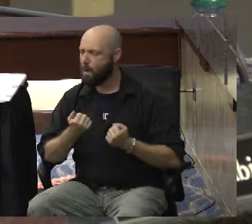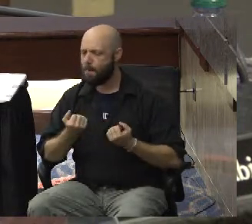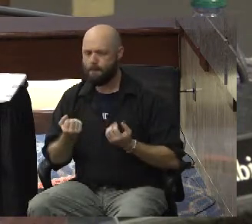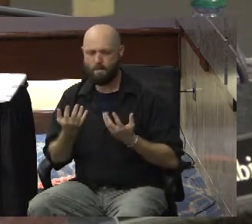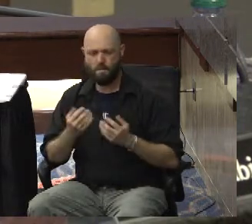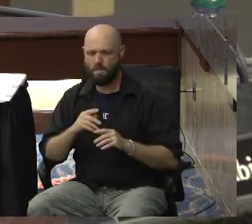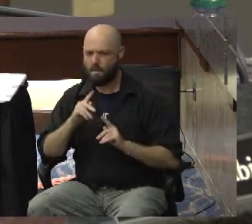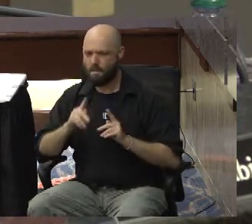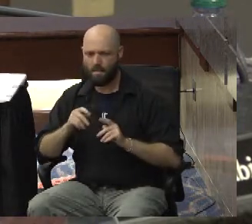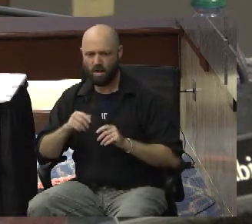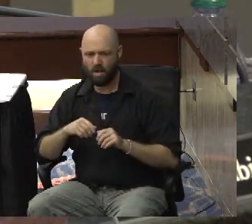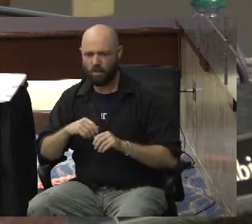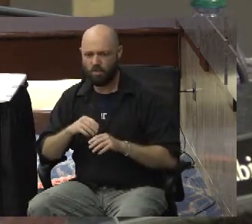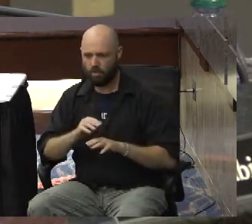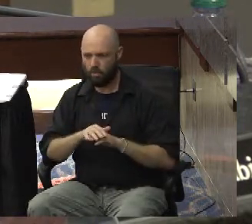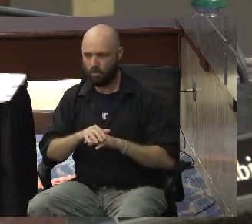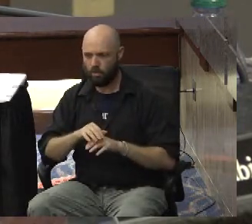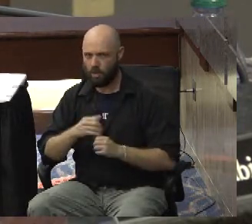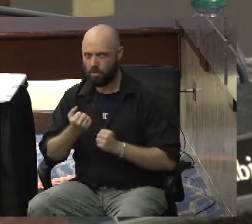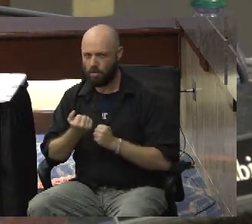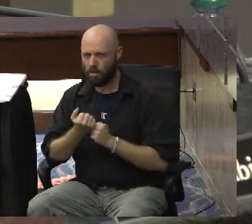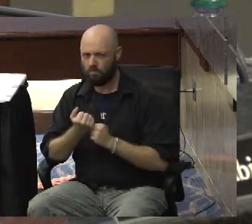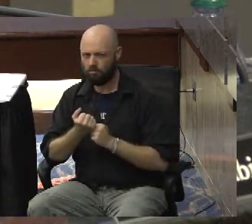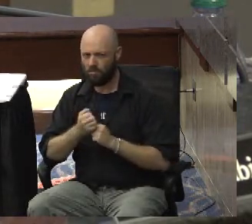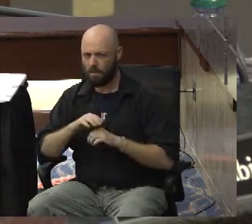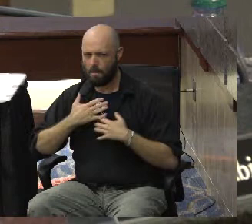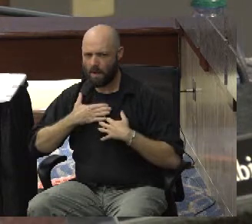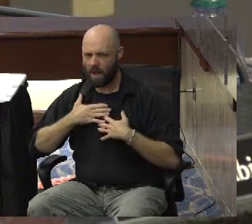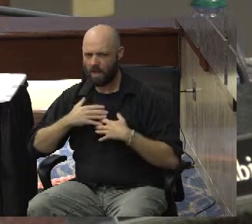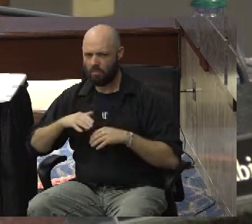South Waco that are employed by the company that have